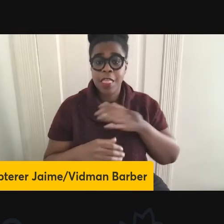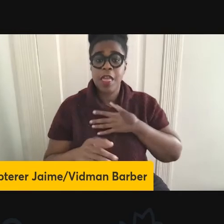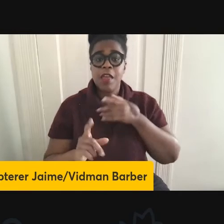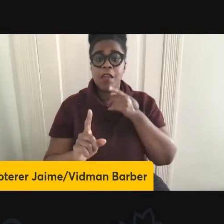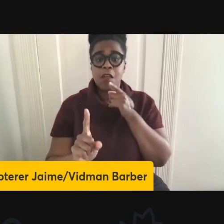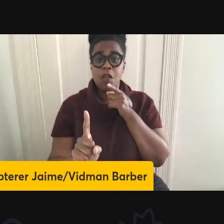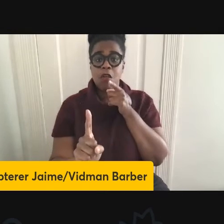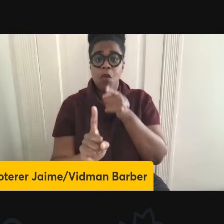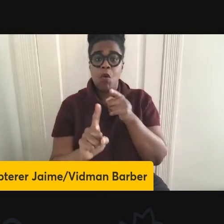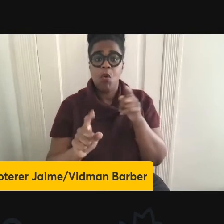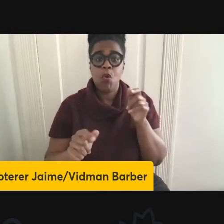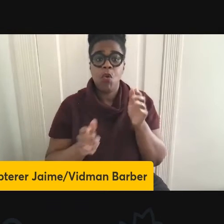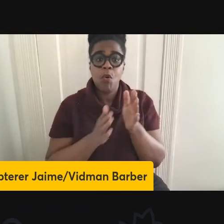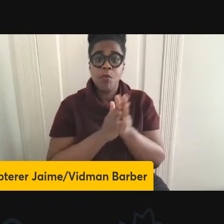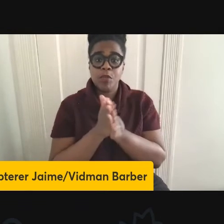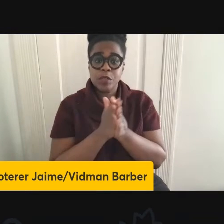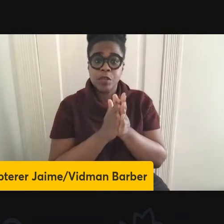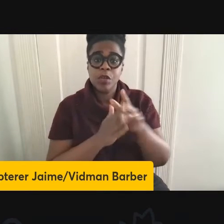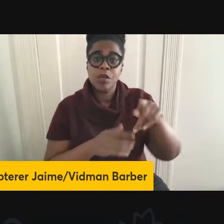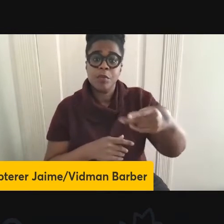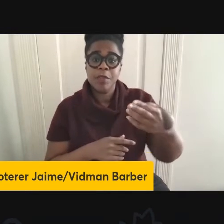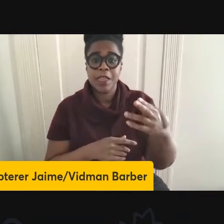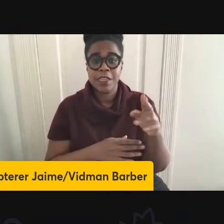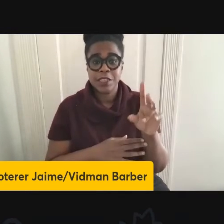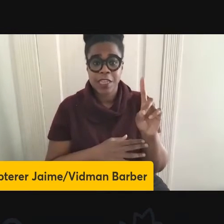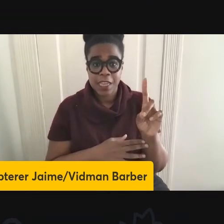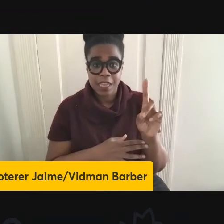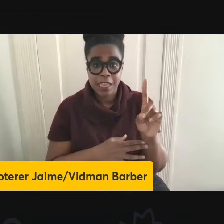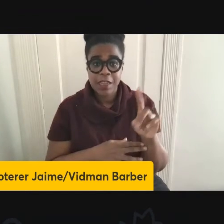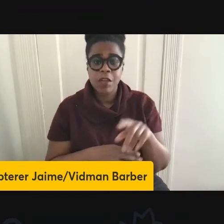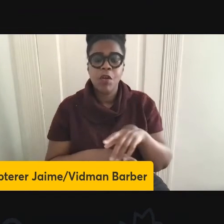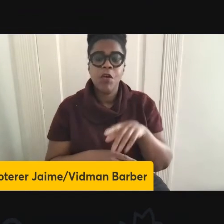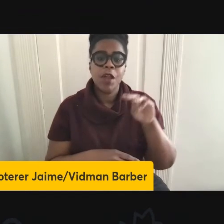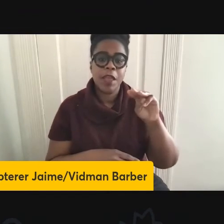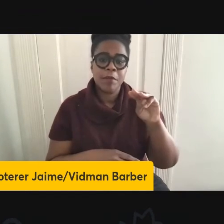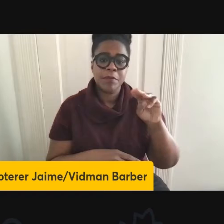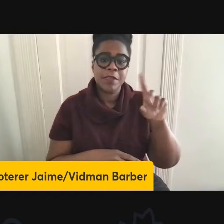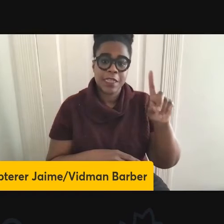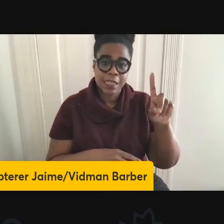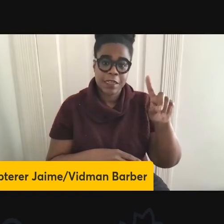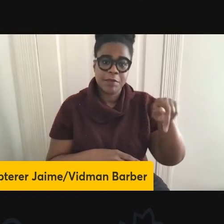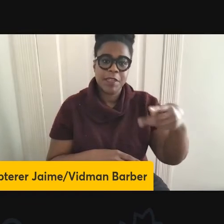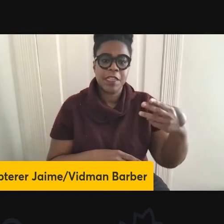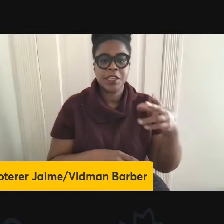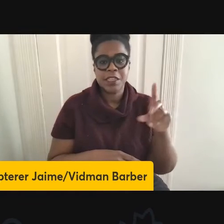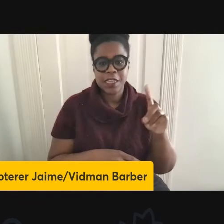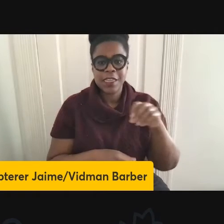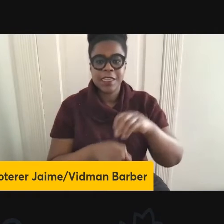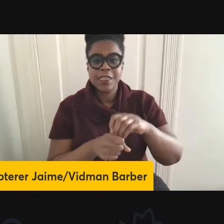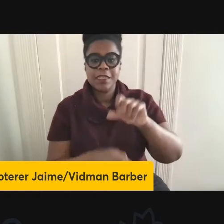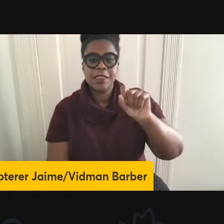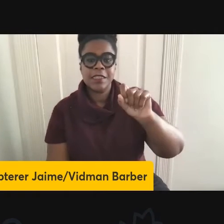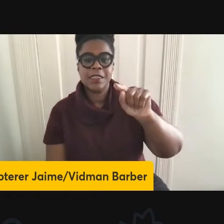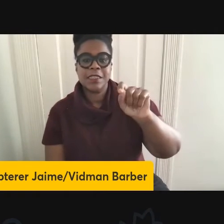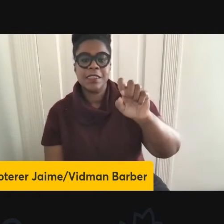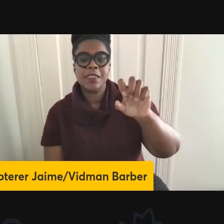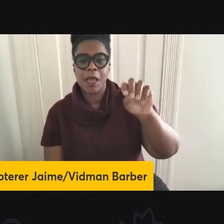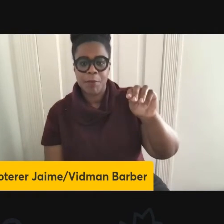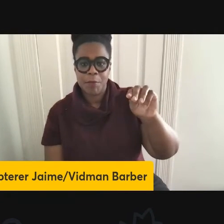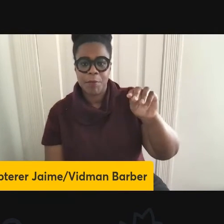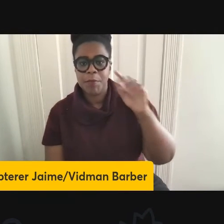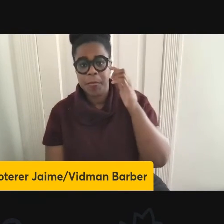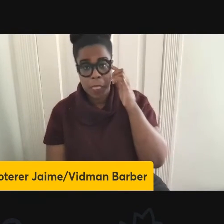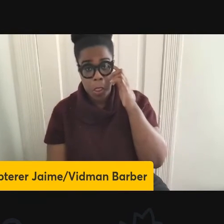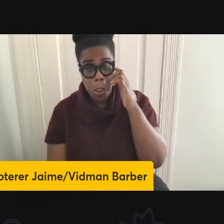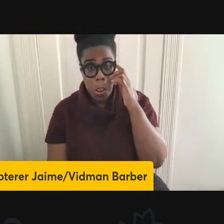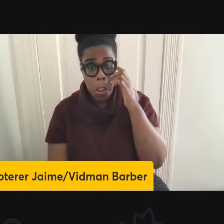to pursue a PhD or MD PhD in the STEM fields. And that program